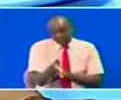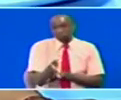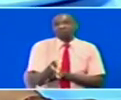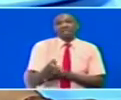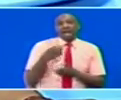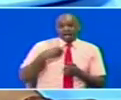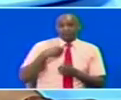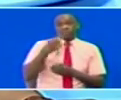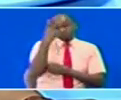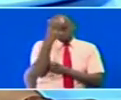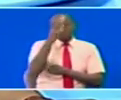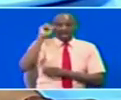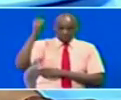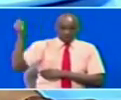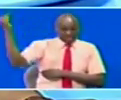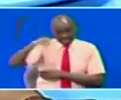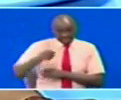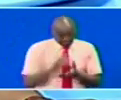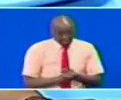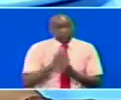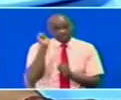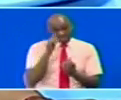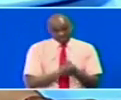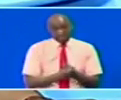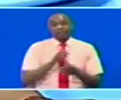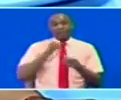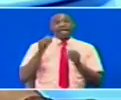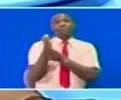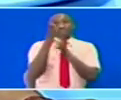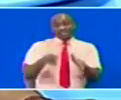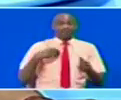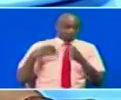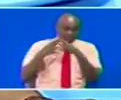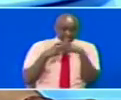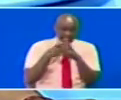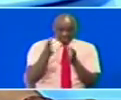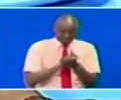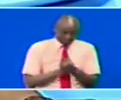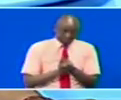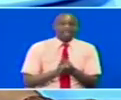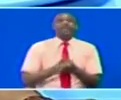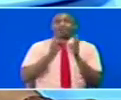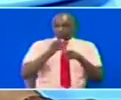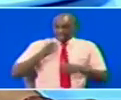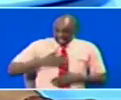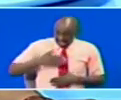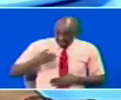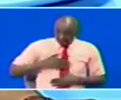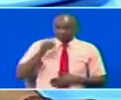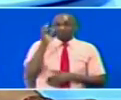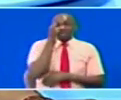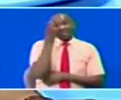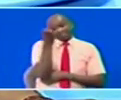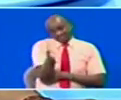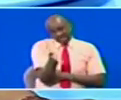2 helicopters that were handed over to Kenya by the U.S. Ambassador to Kenya, Robert Godec. KTN senior reporter Carol Nderi was at the